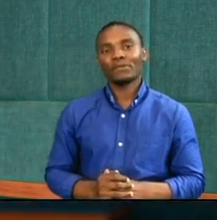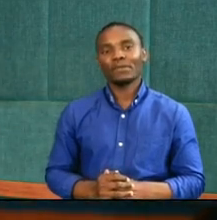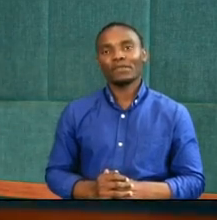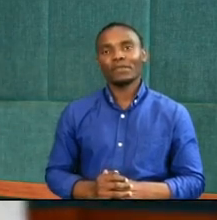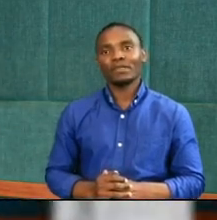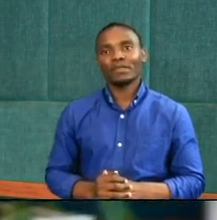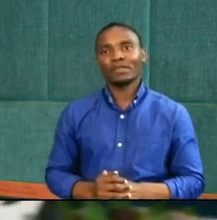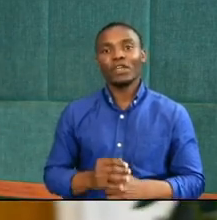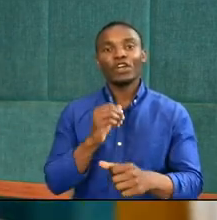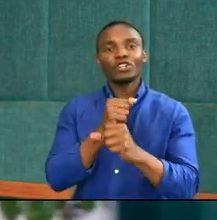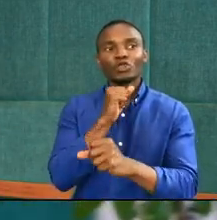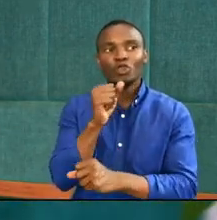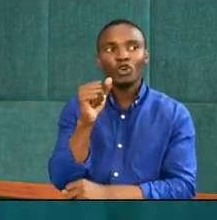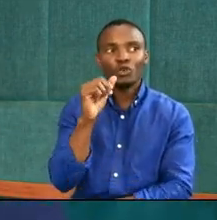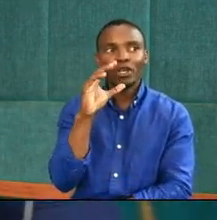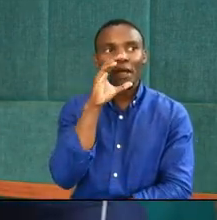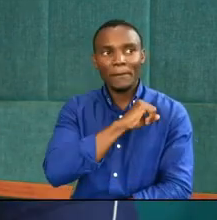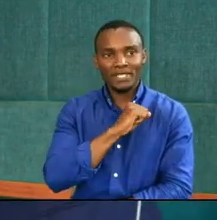Don't miss it.